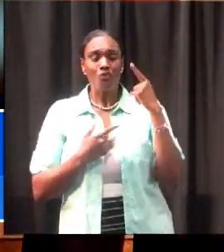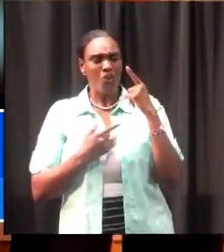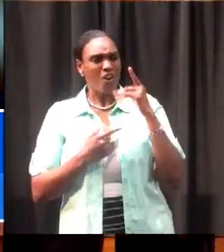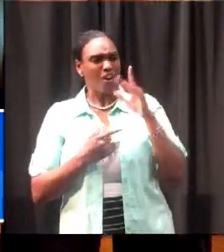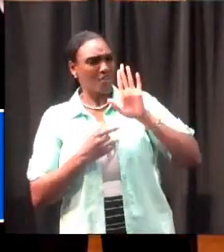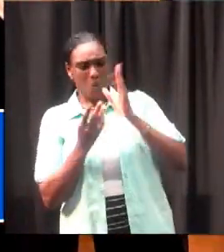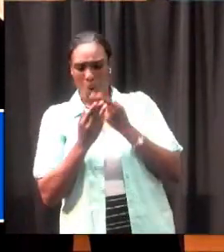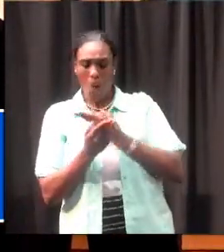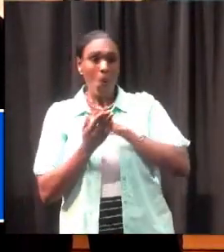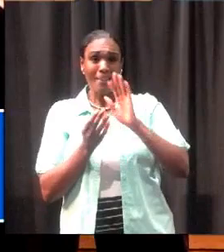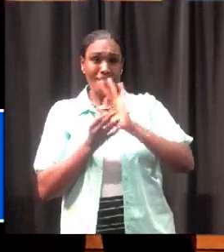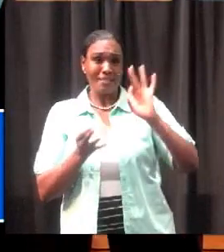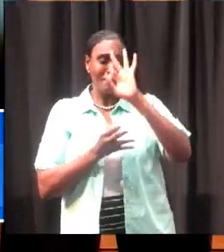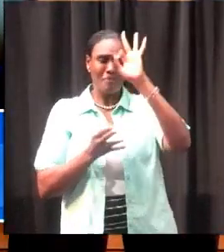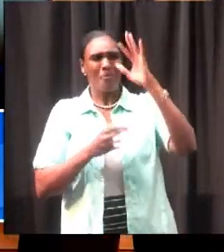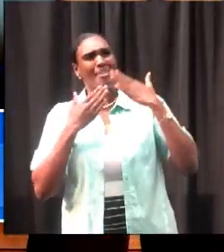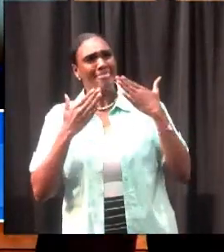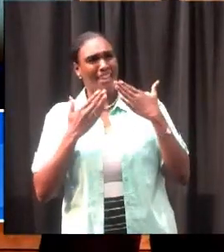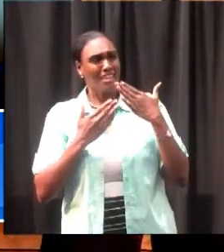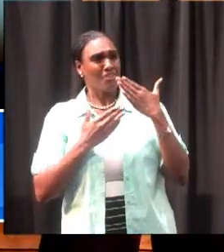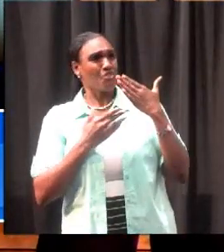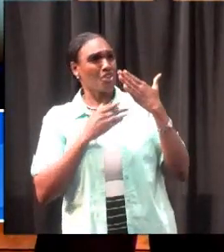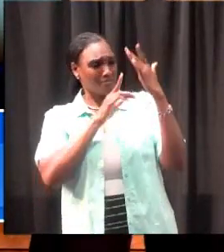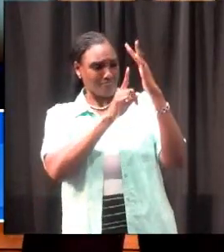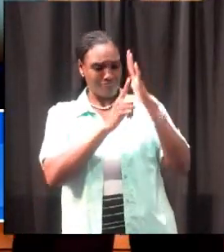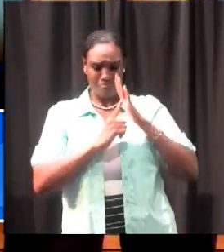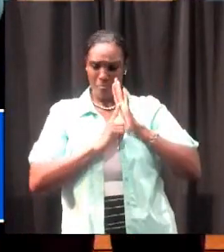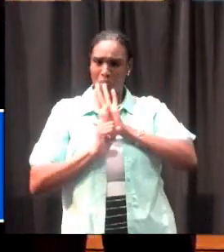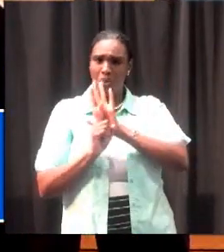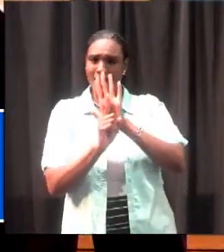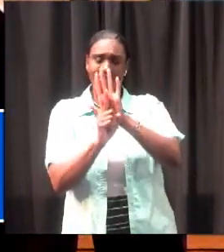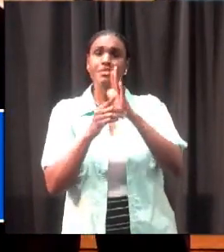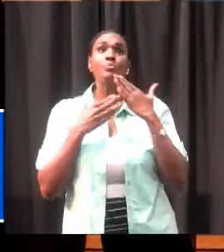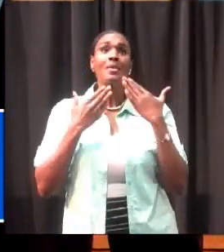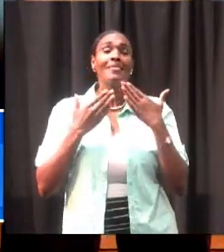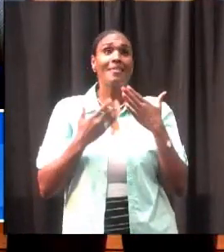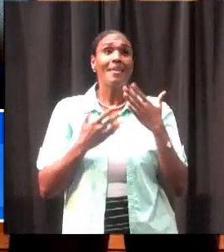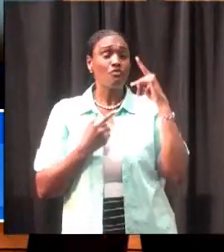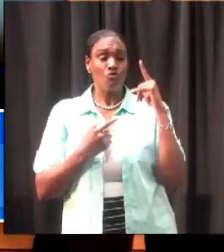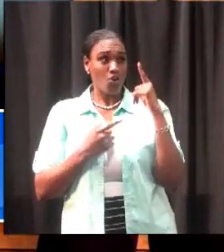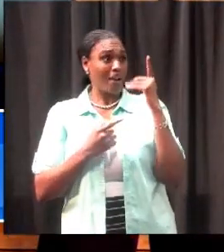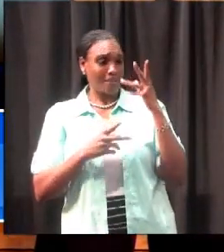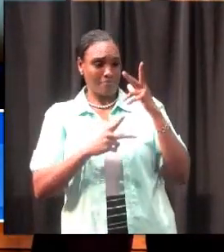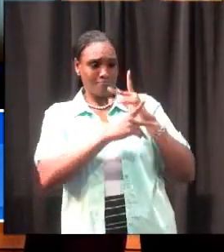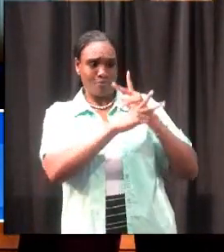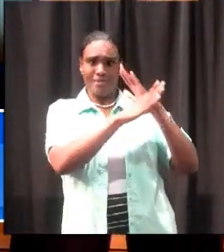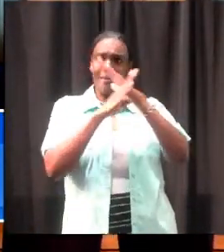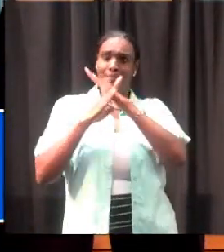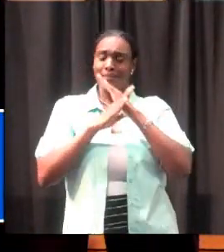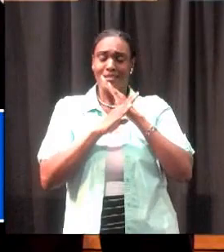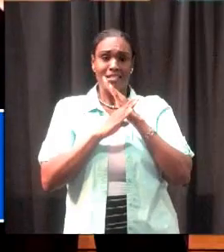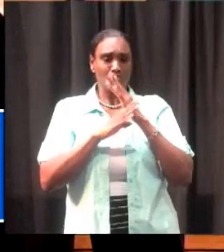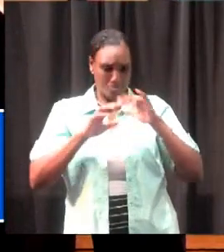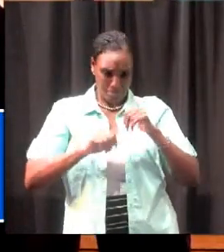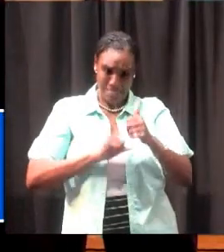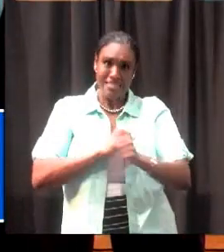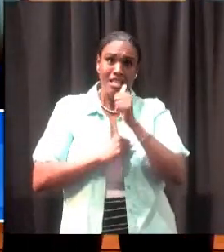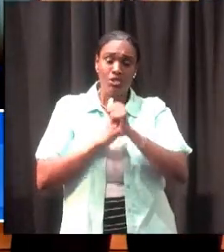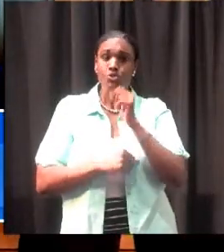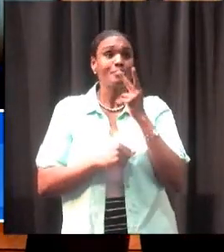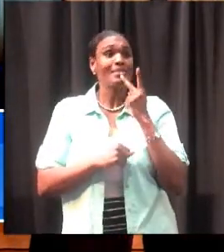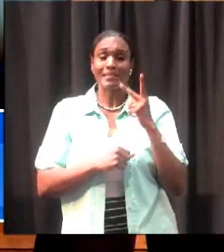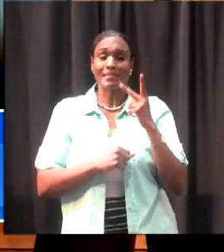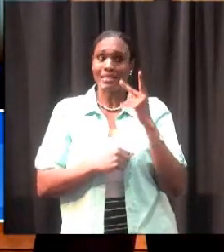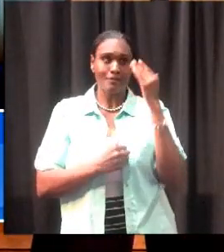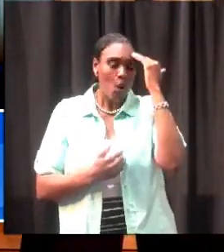Holy Ghost, oh God. We thank you for keeping us from dangers seen and unseen, God. And we declare, oh God, that you